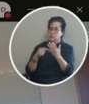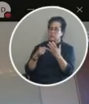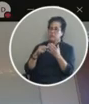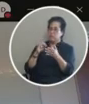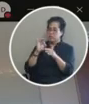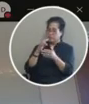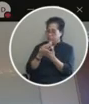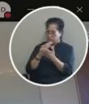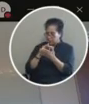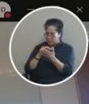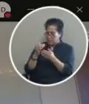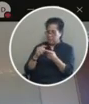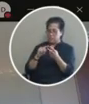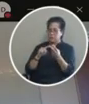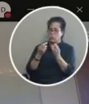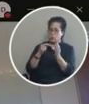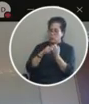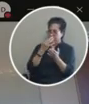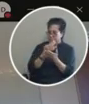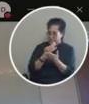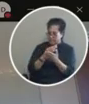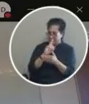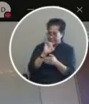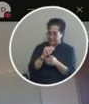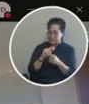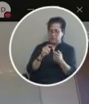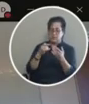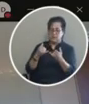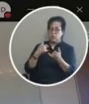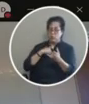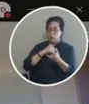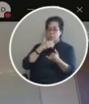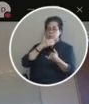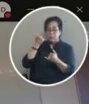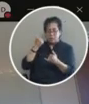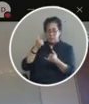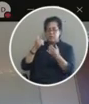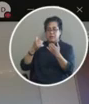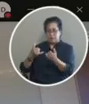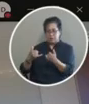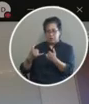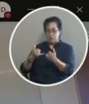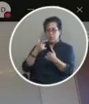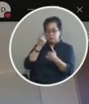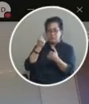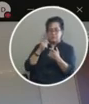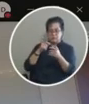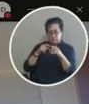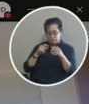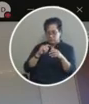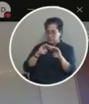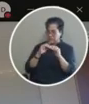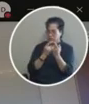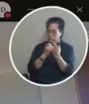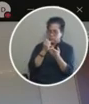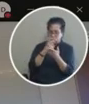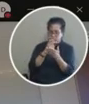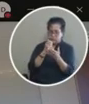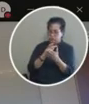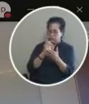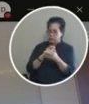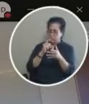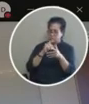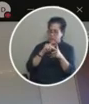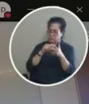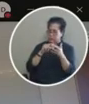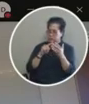whether it's the refinancing of debt, that we are in a much better position today because of all of those things that the council has done over the last 5